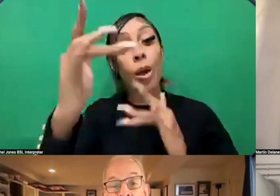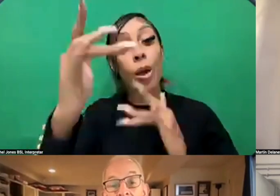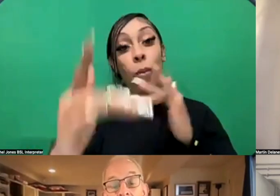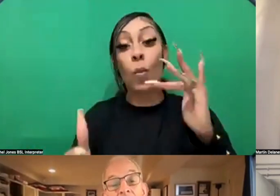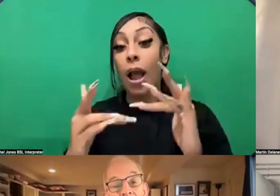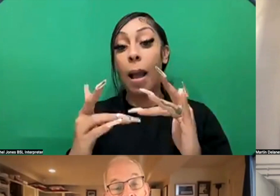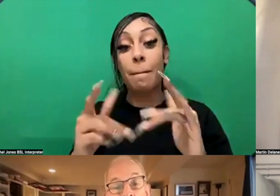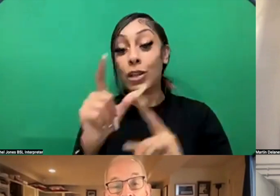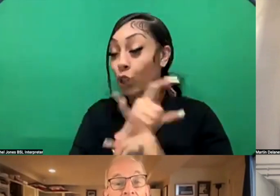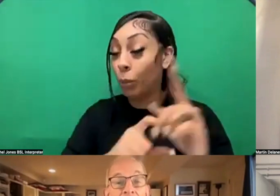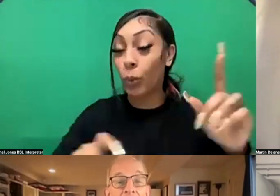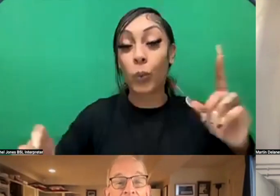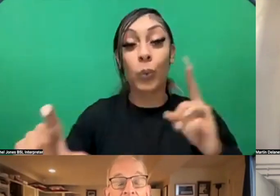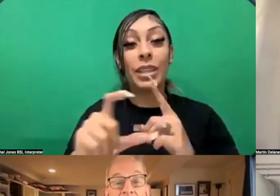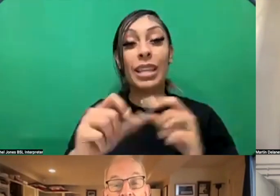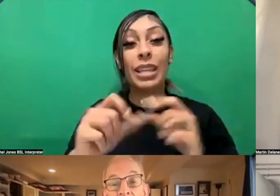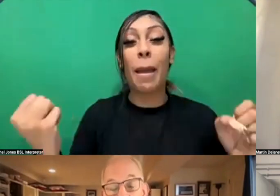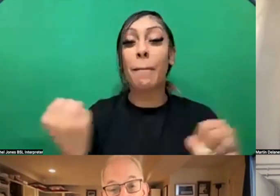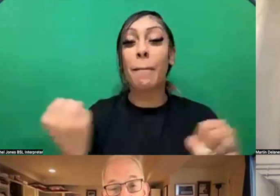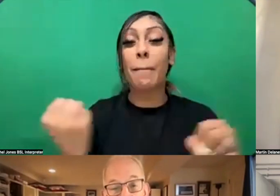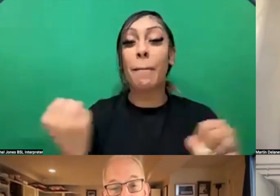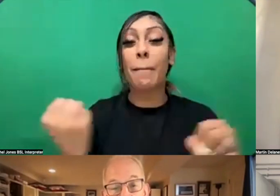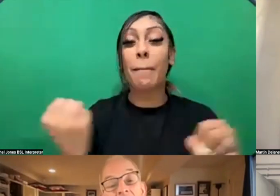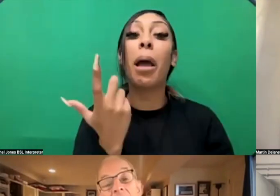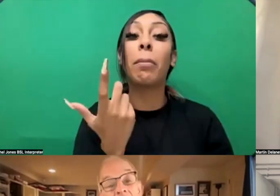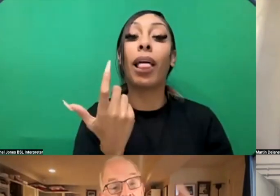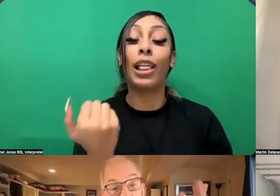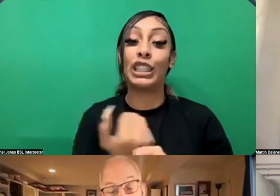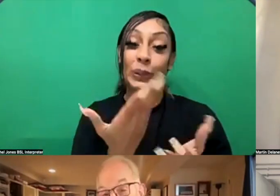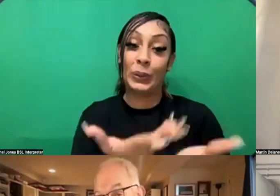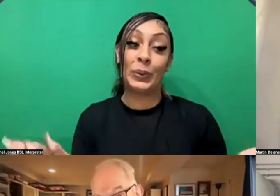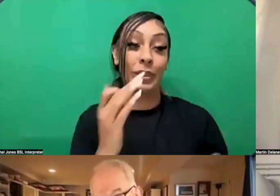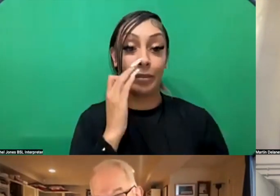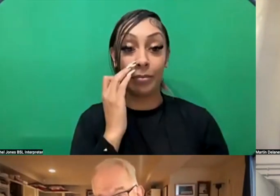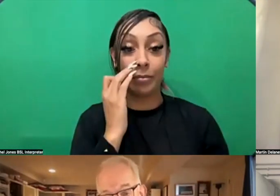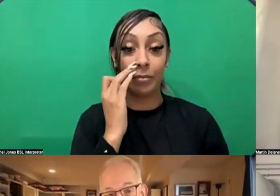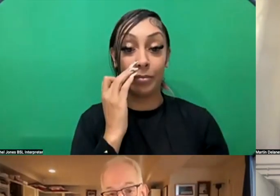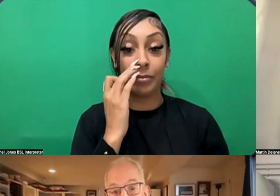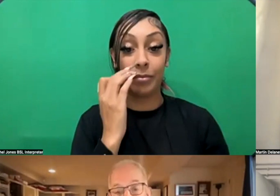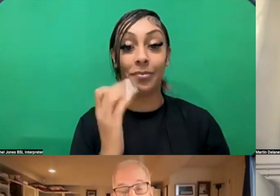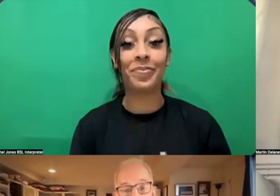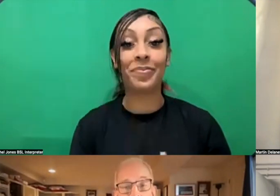community, make it so much easier to do these things. And then here's another example.